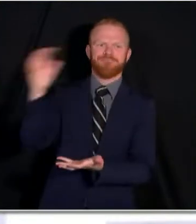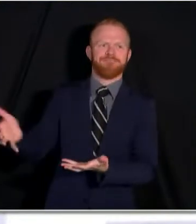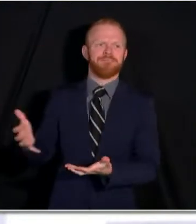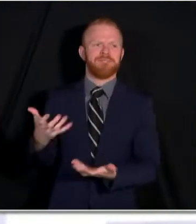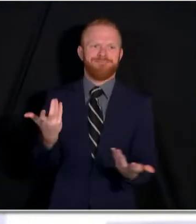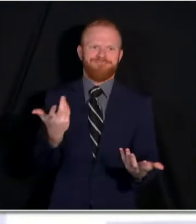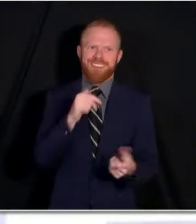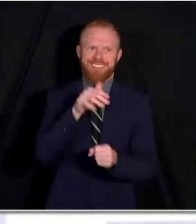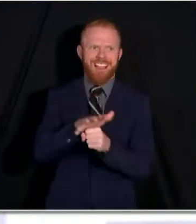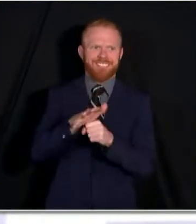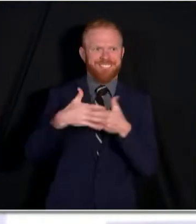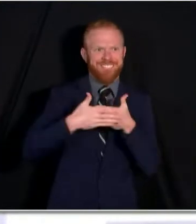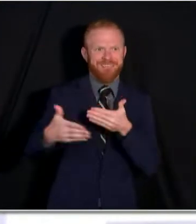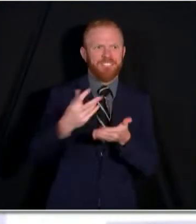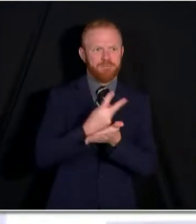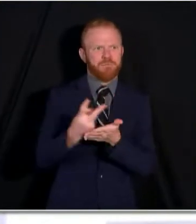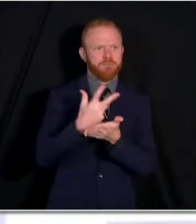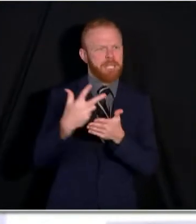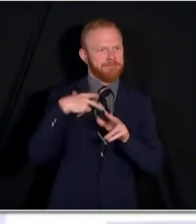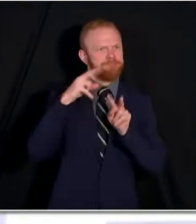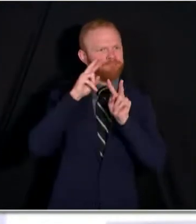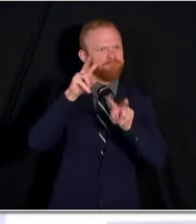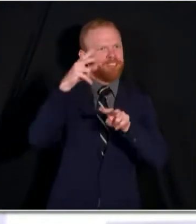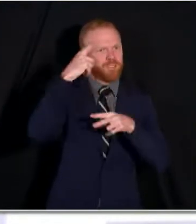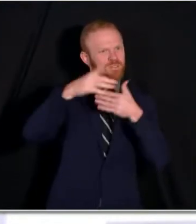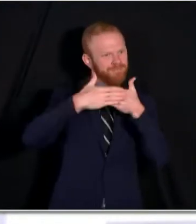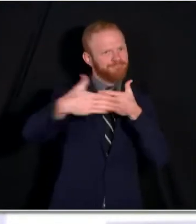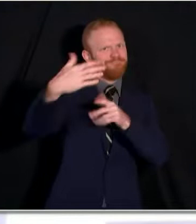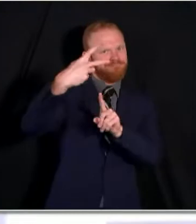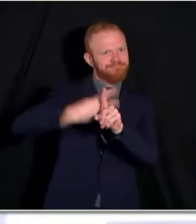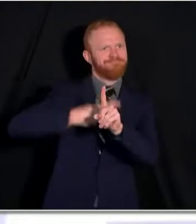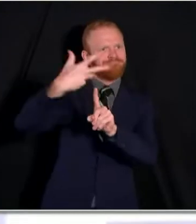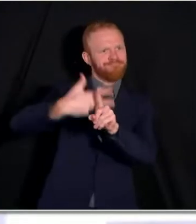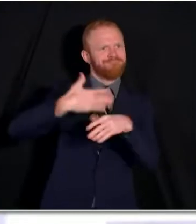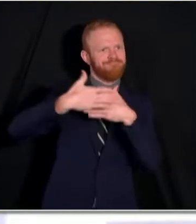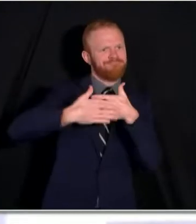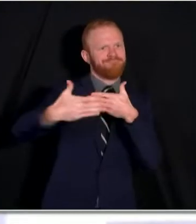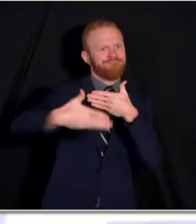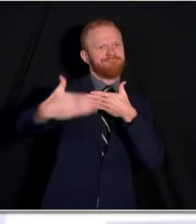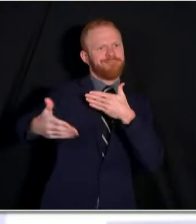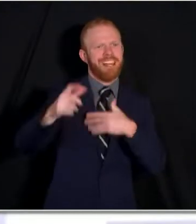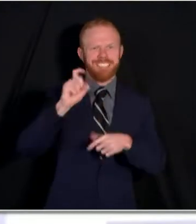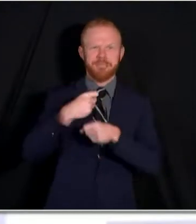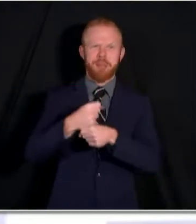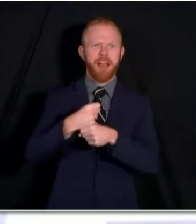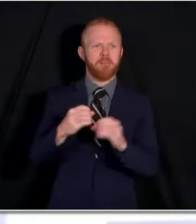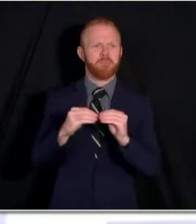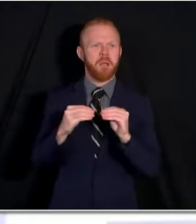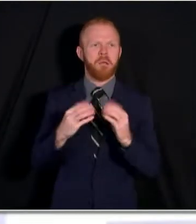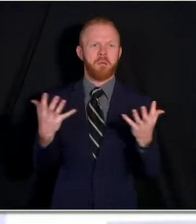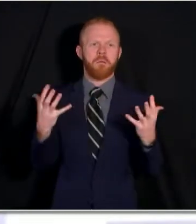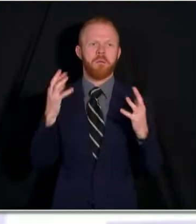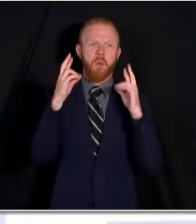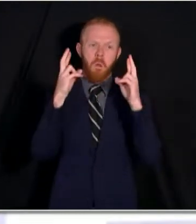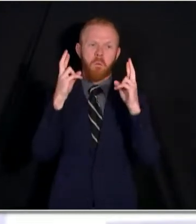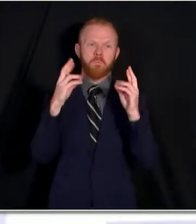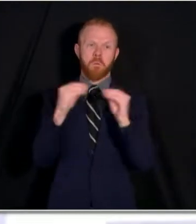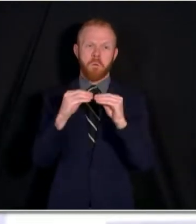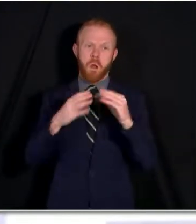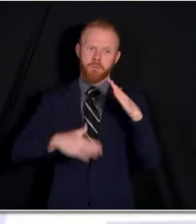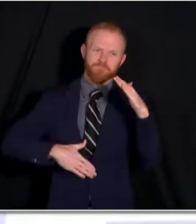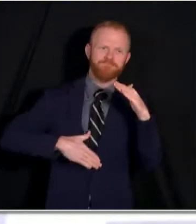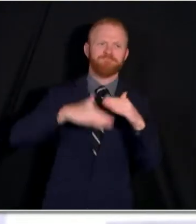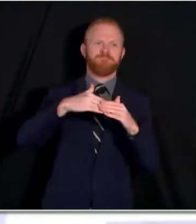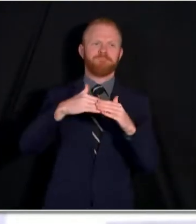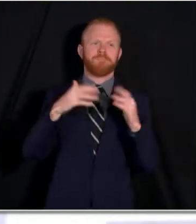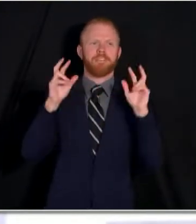the next few months till we get to the proverbial space we're all looking forward to, not that long from now, and that's to herd immunity.